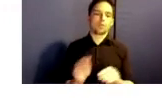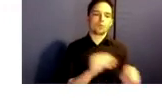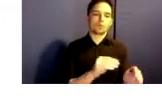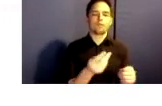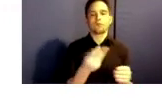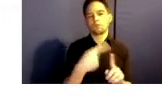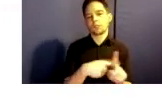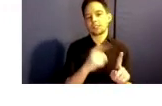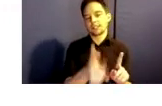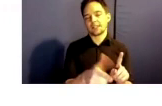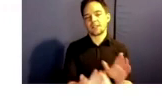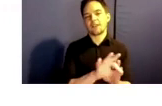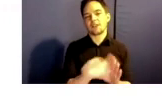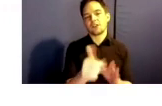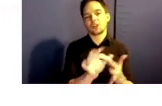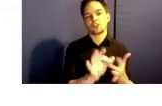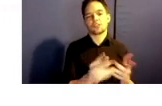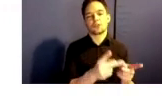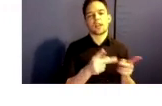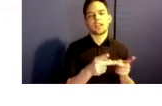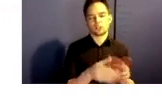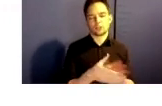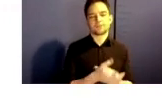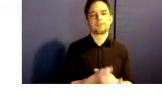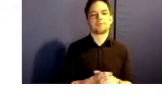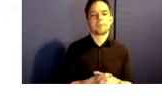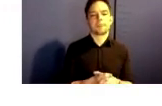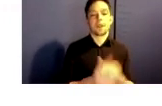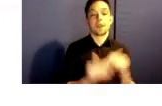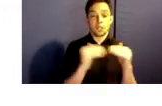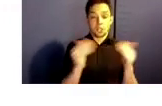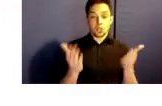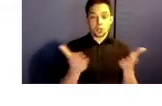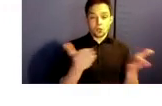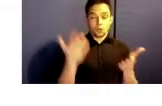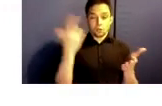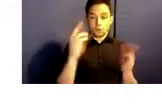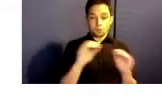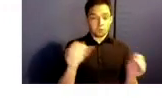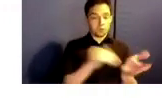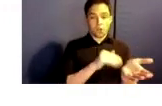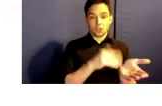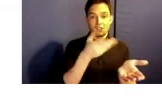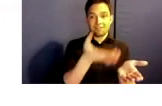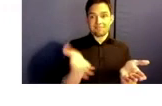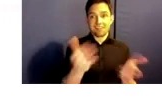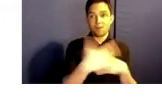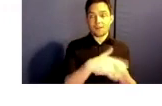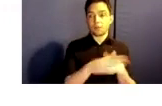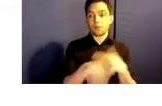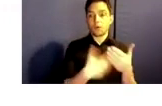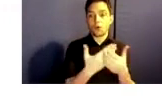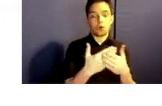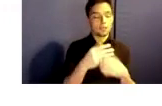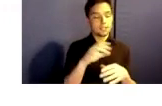find alternative location. The justice services, because there were no doctors available, they were all on the Ebola response,